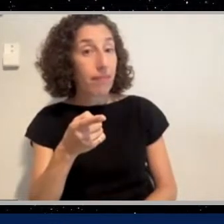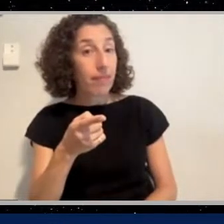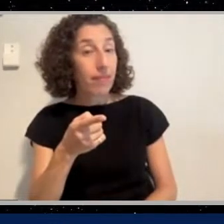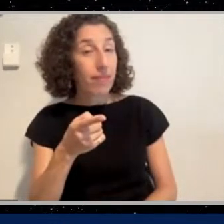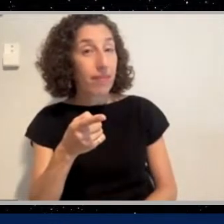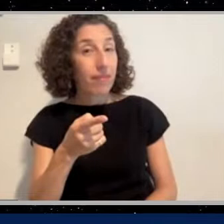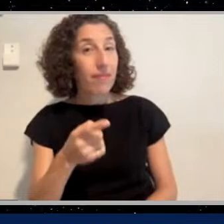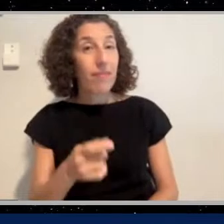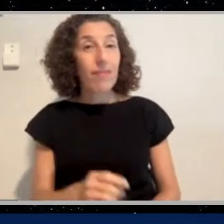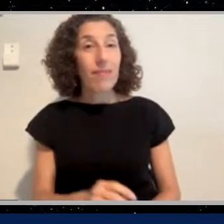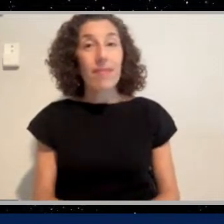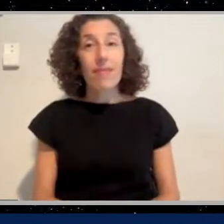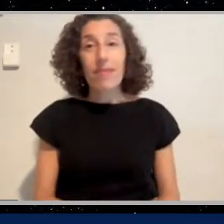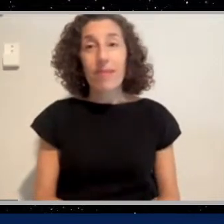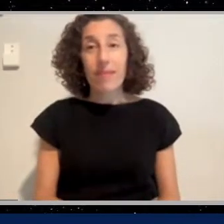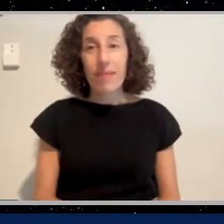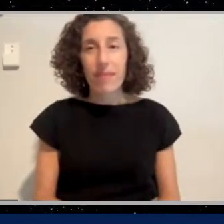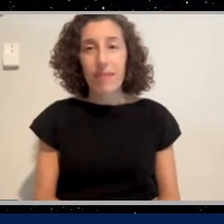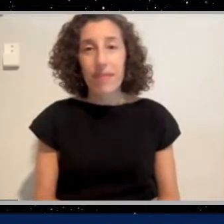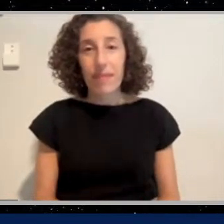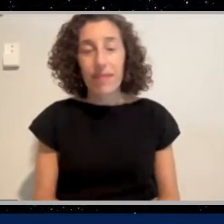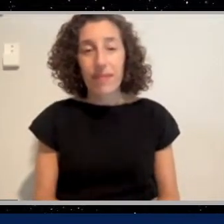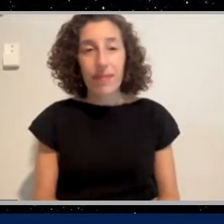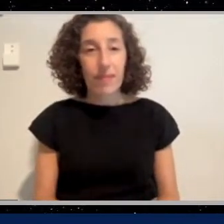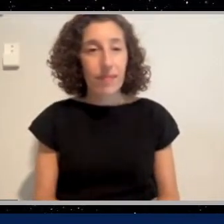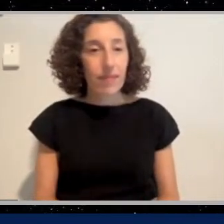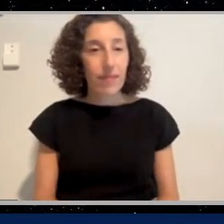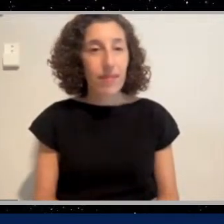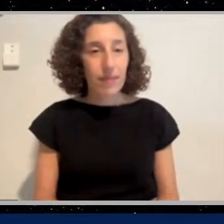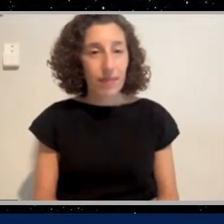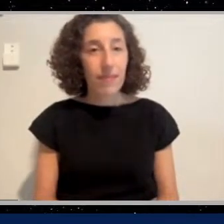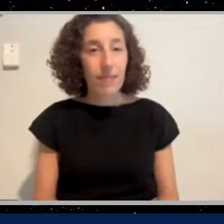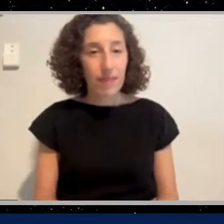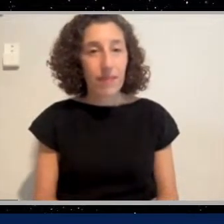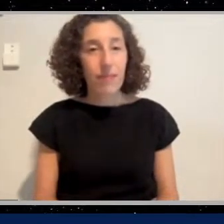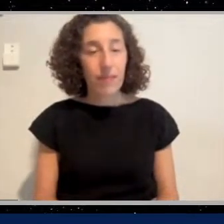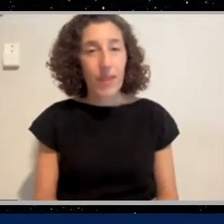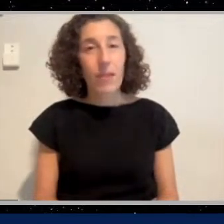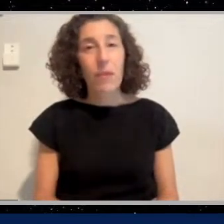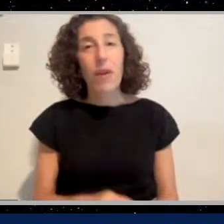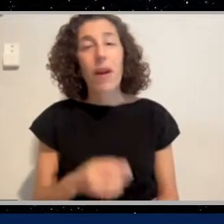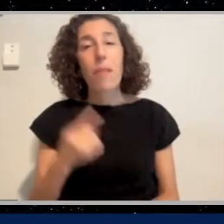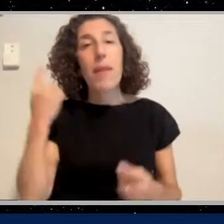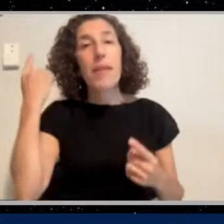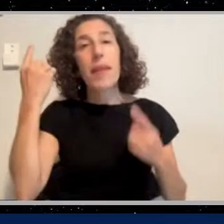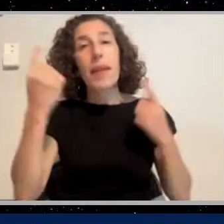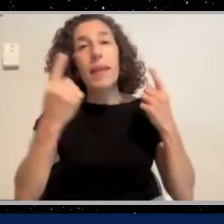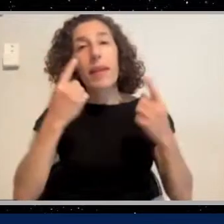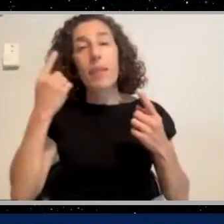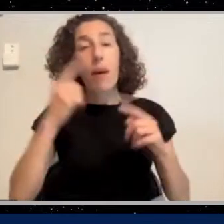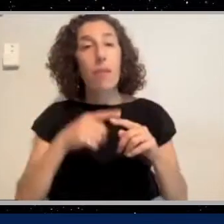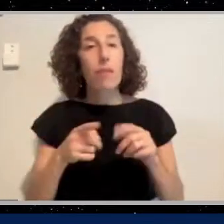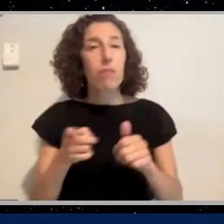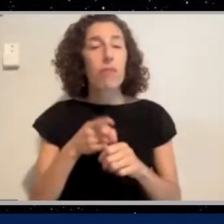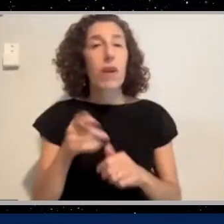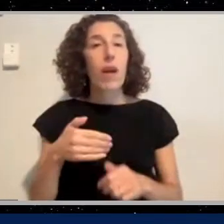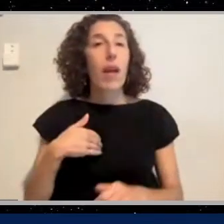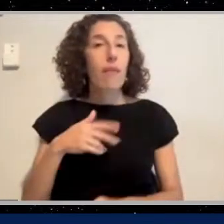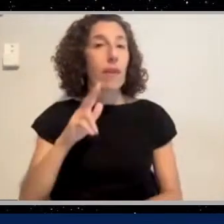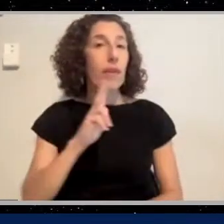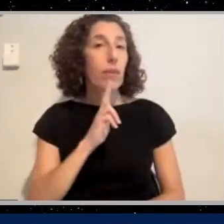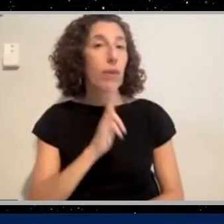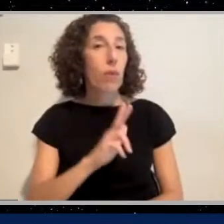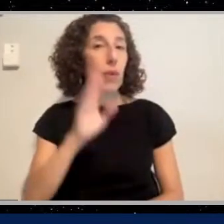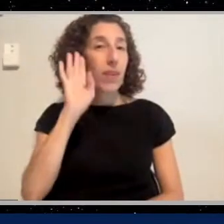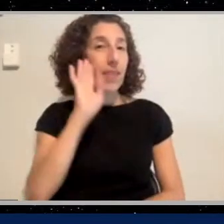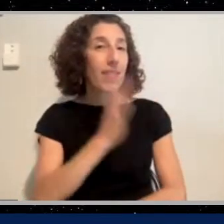I've tossed around a couple. I have a 3-year-old son, and he is like